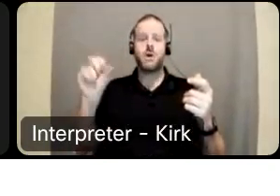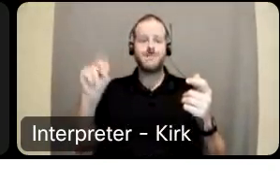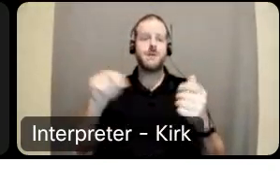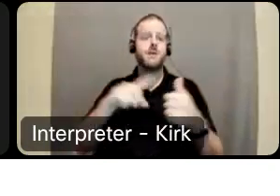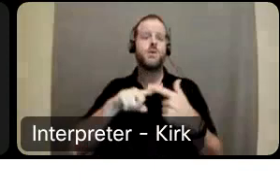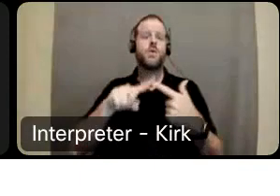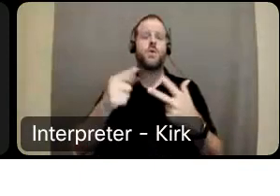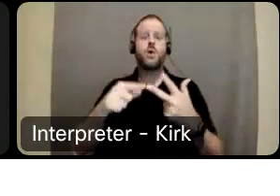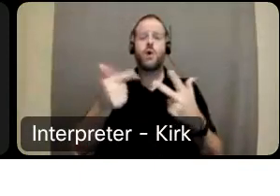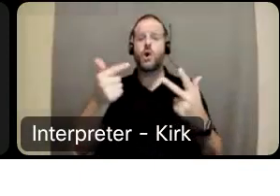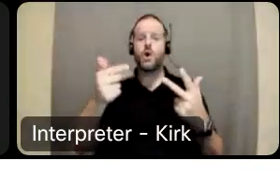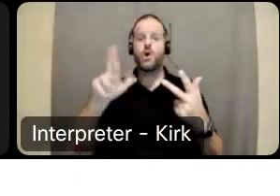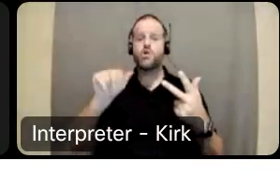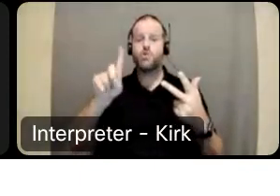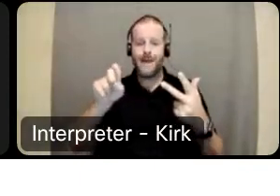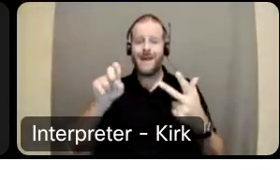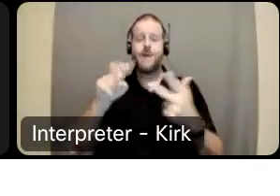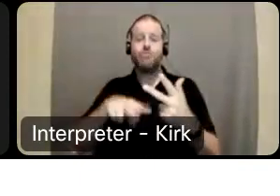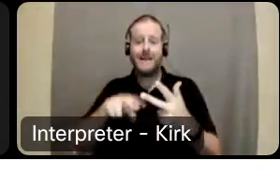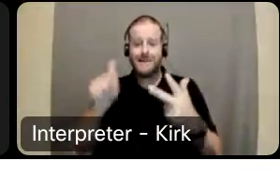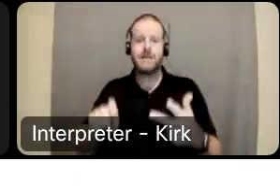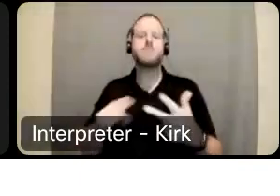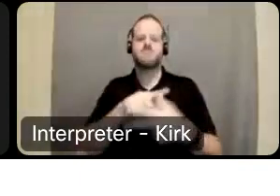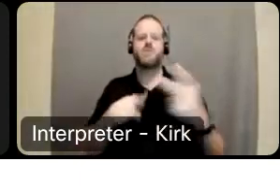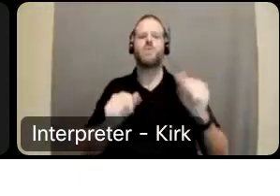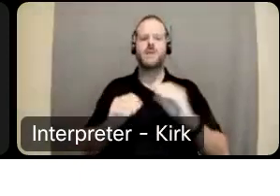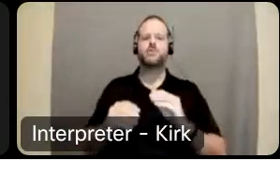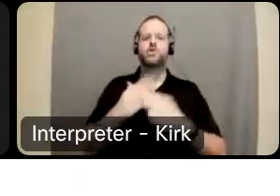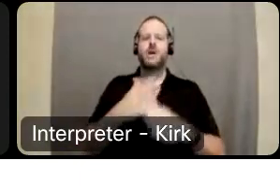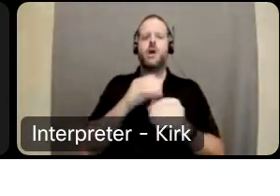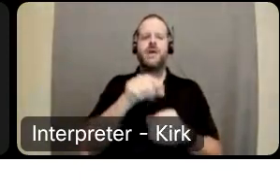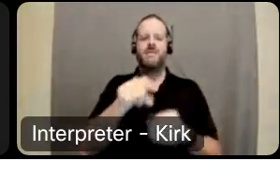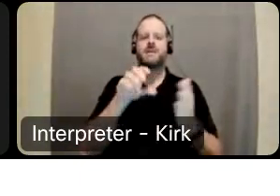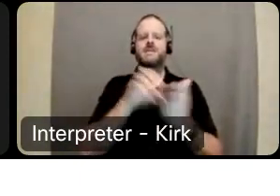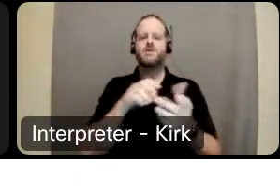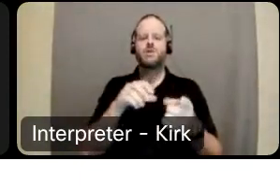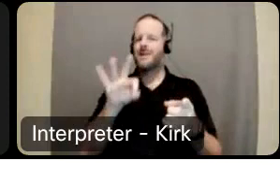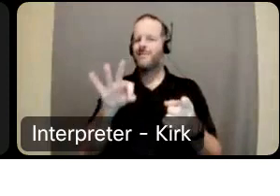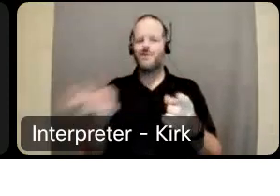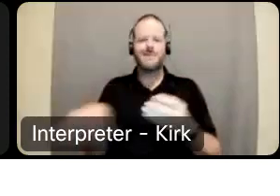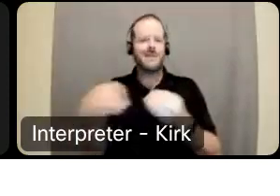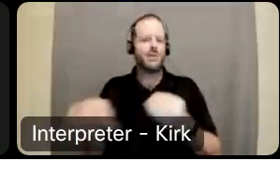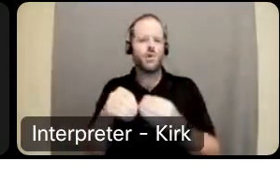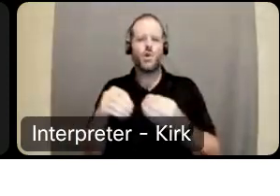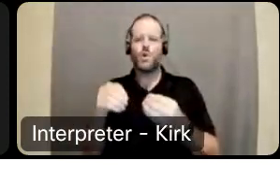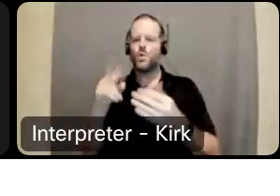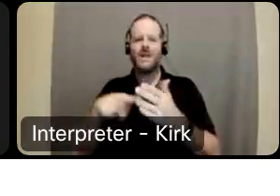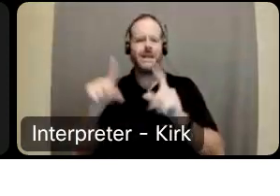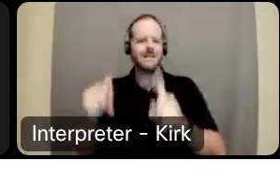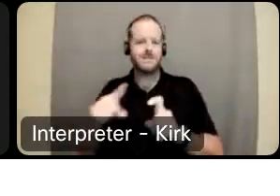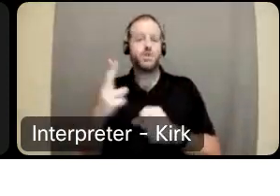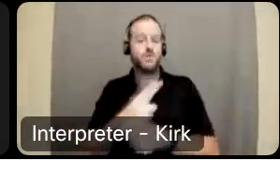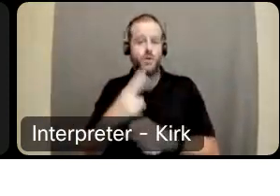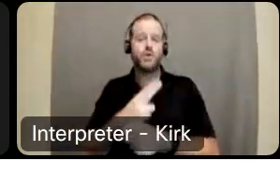Reading Test, you are able to share those in this section if there's any additional or supplementary reading assessments that you've